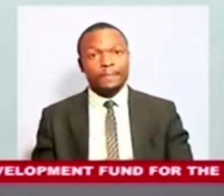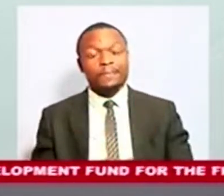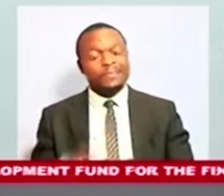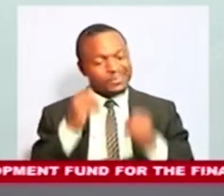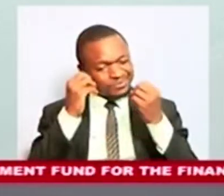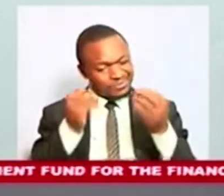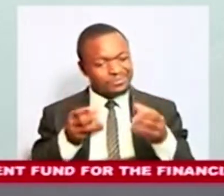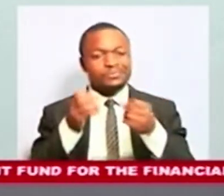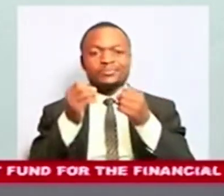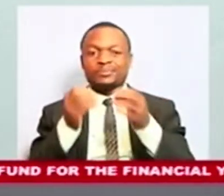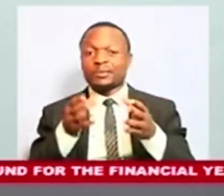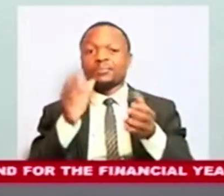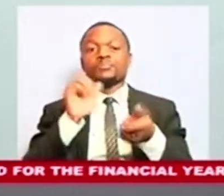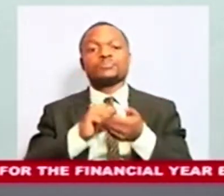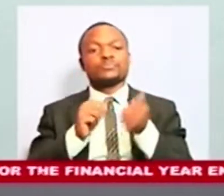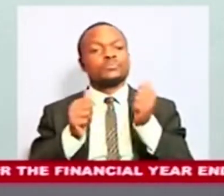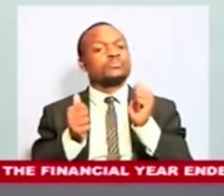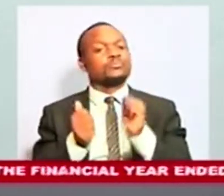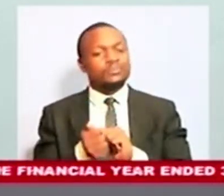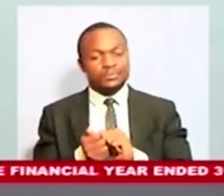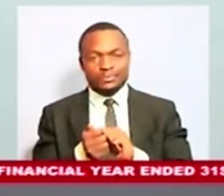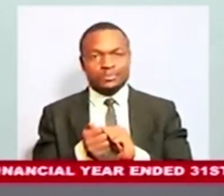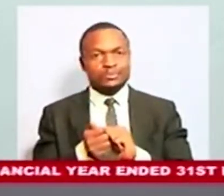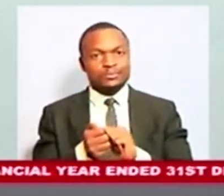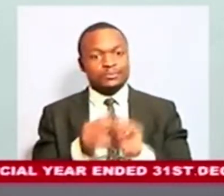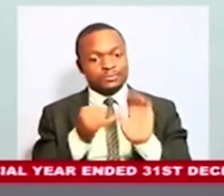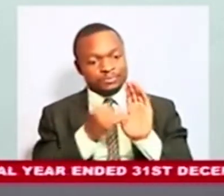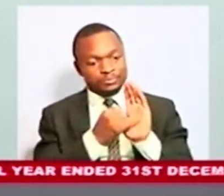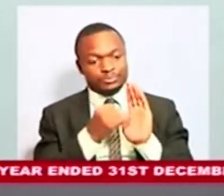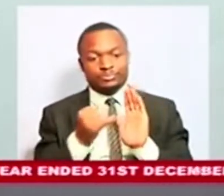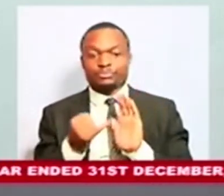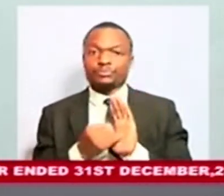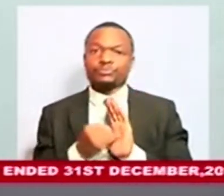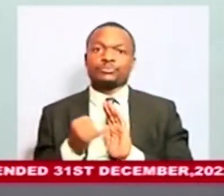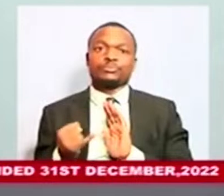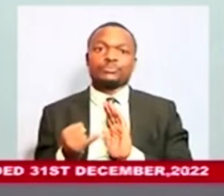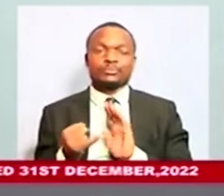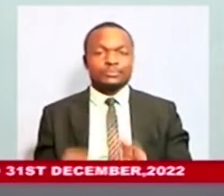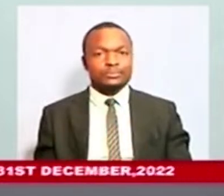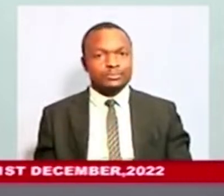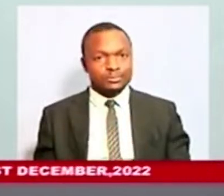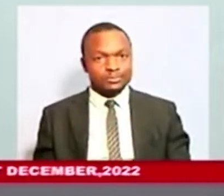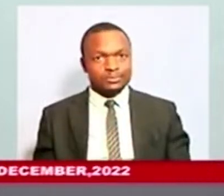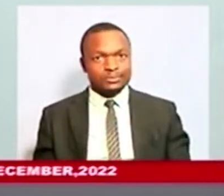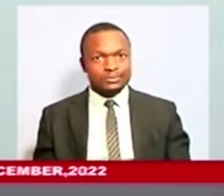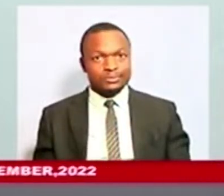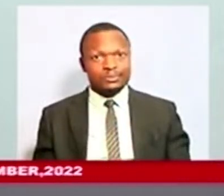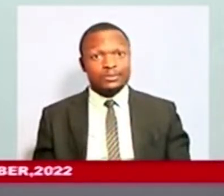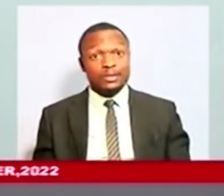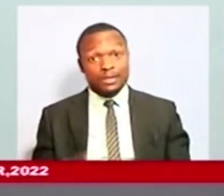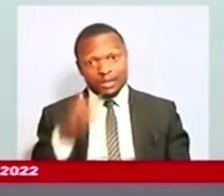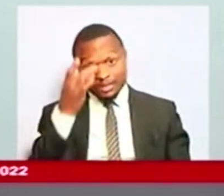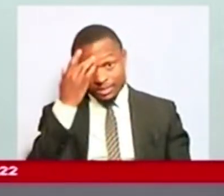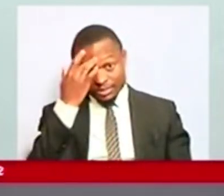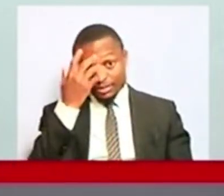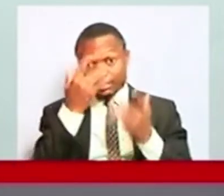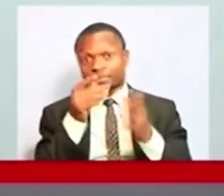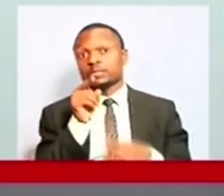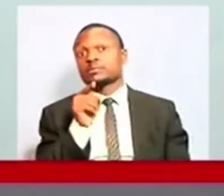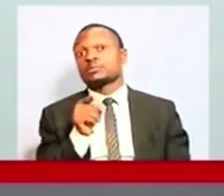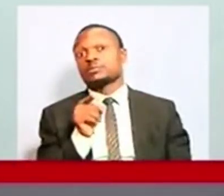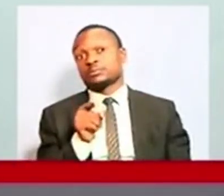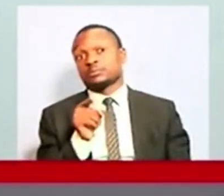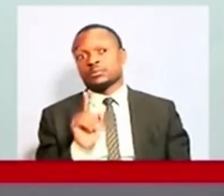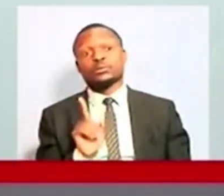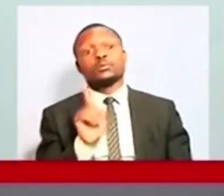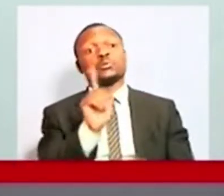of gaps that you have identified. I expect you to